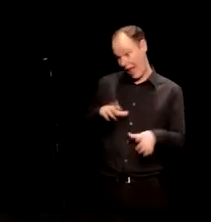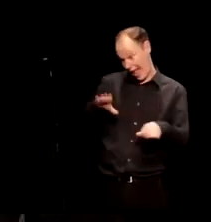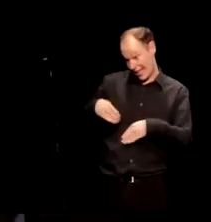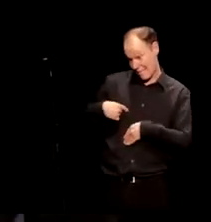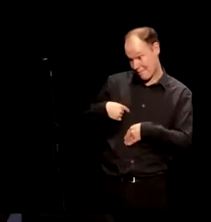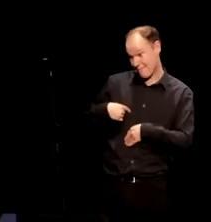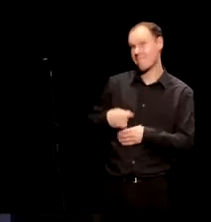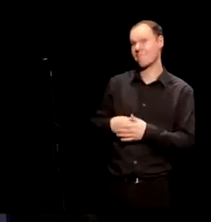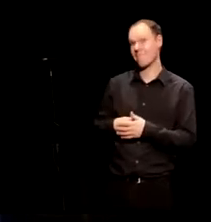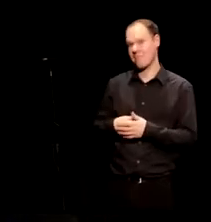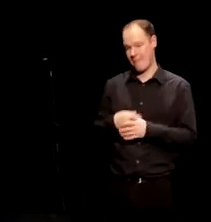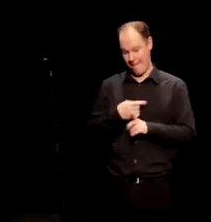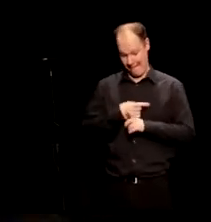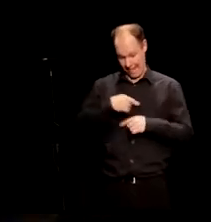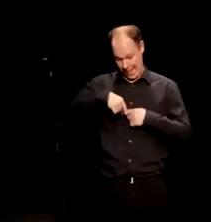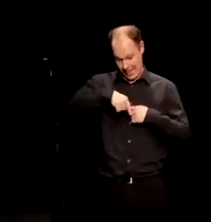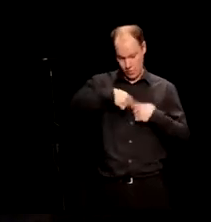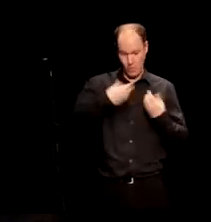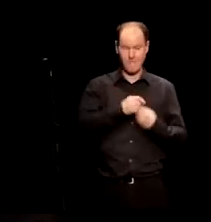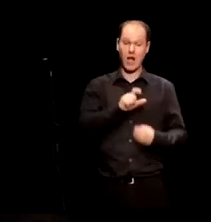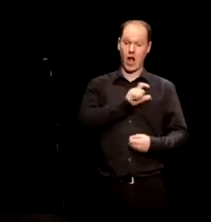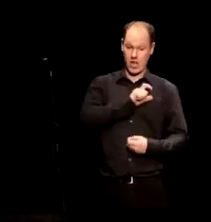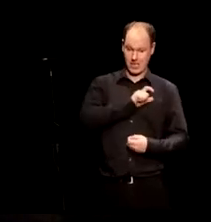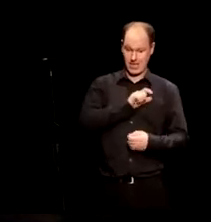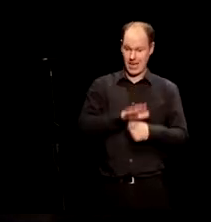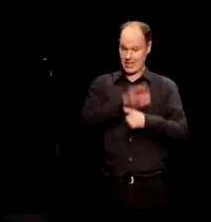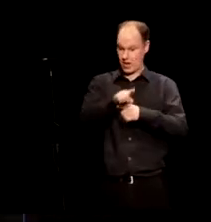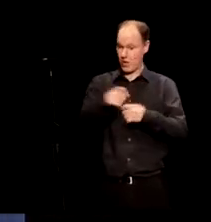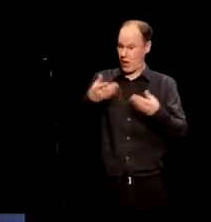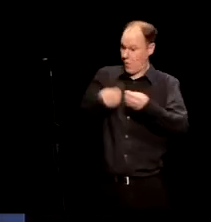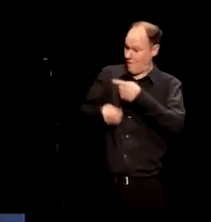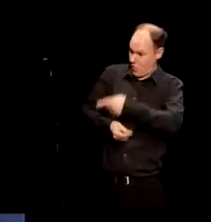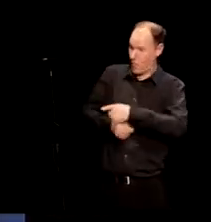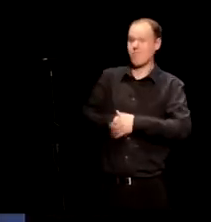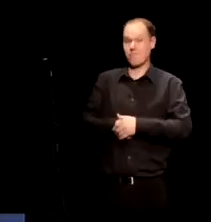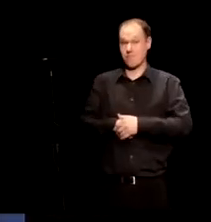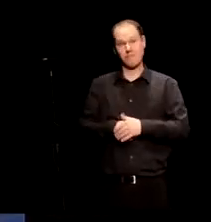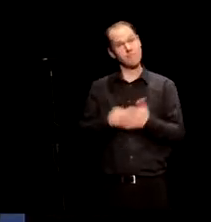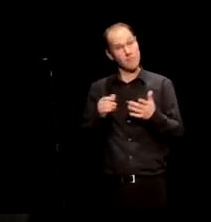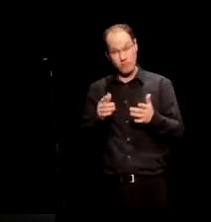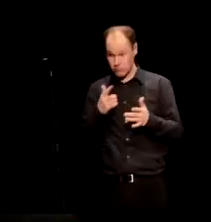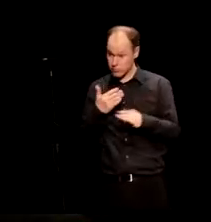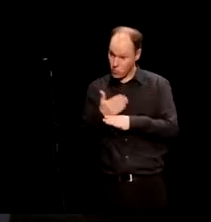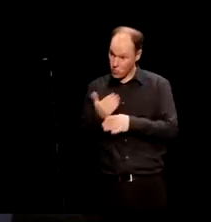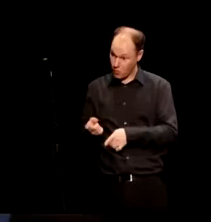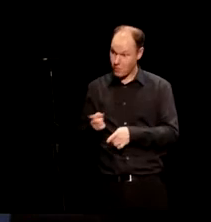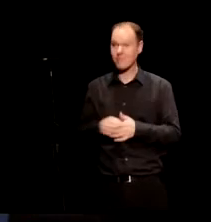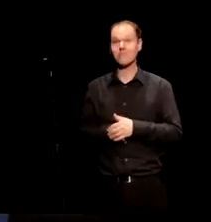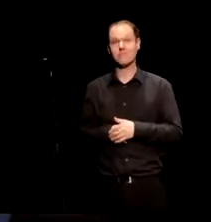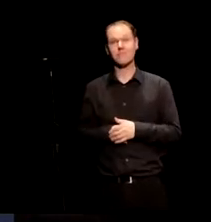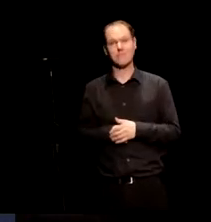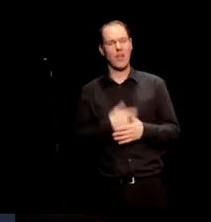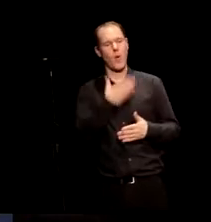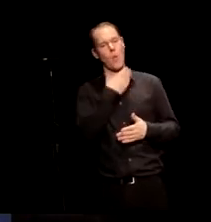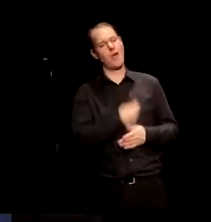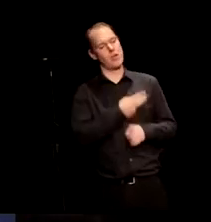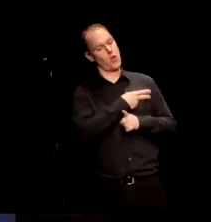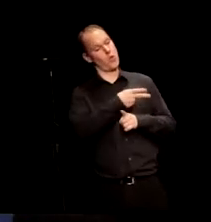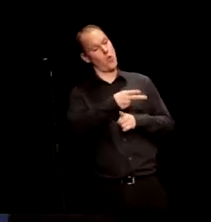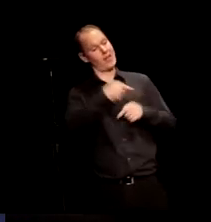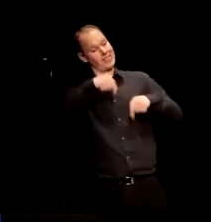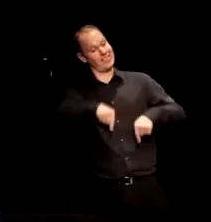Mm-hmm. This week with my cousin, next week with you. That is the program, if it that is convenient to you. Oh, I wish you could spend 2 weeks